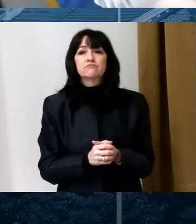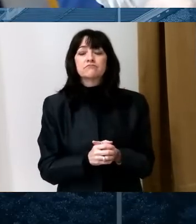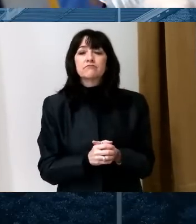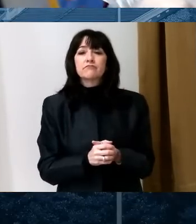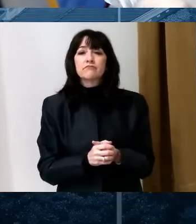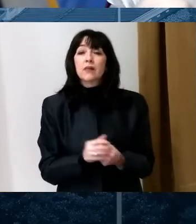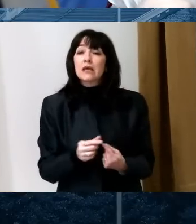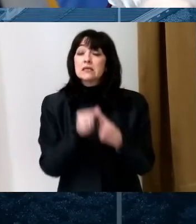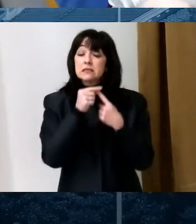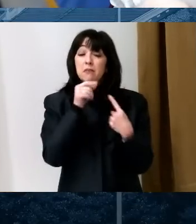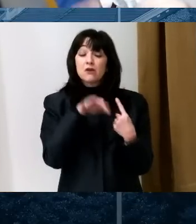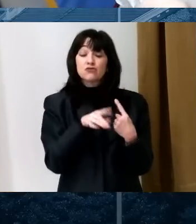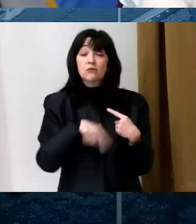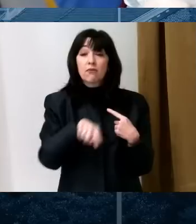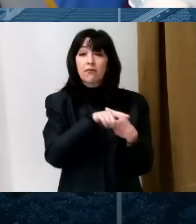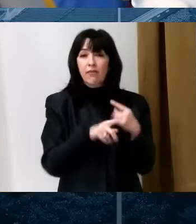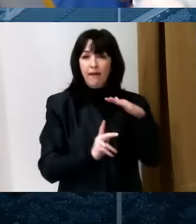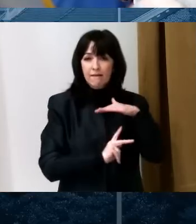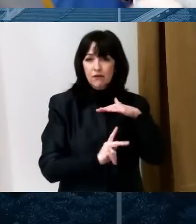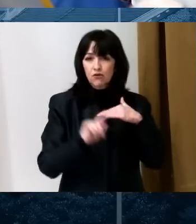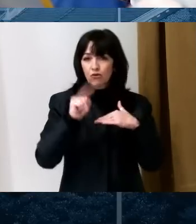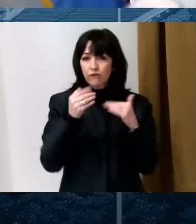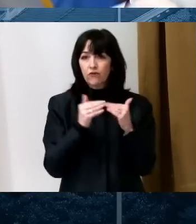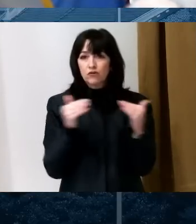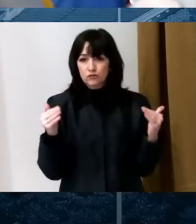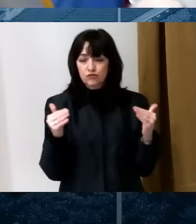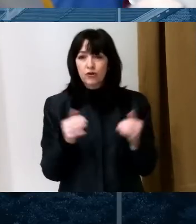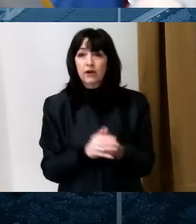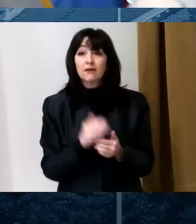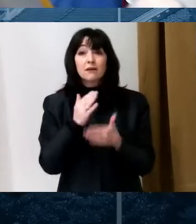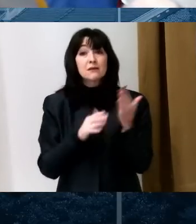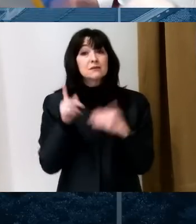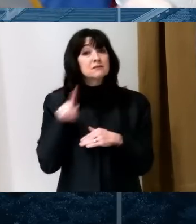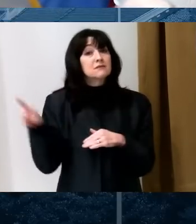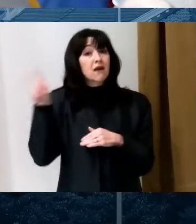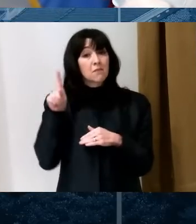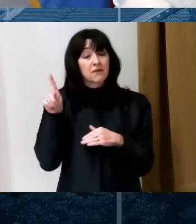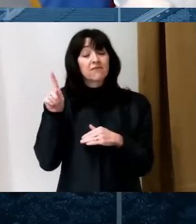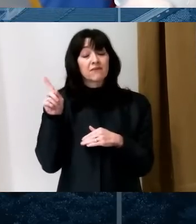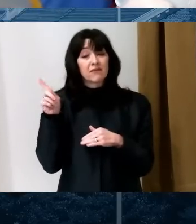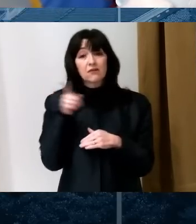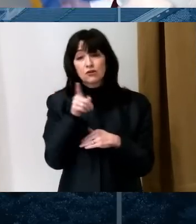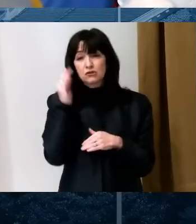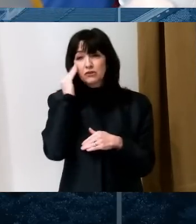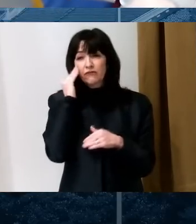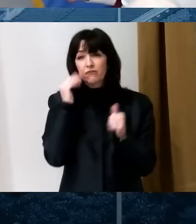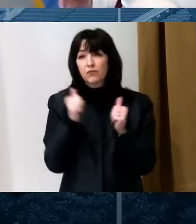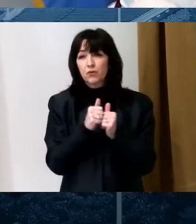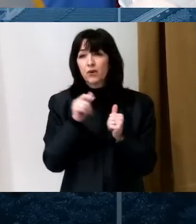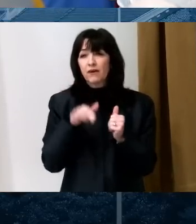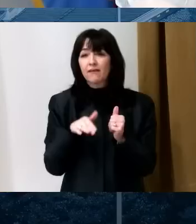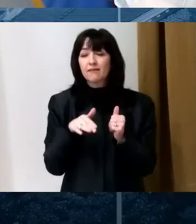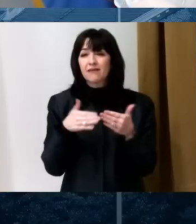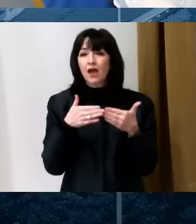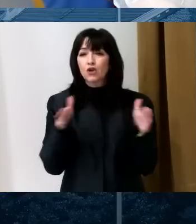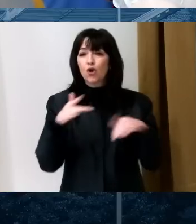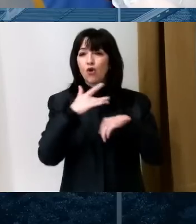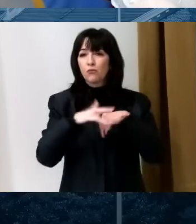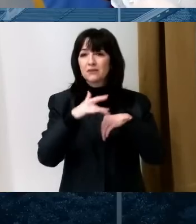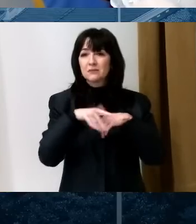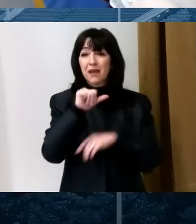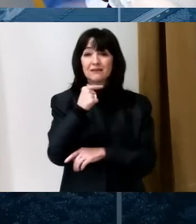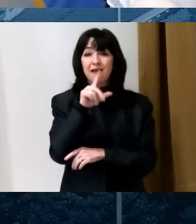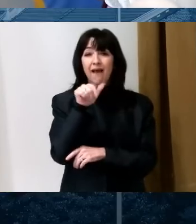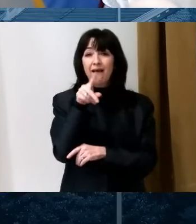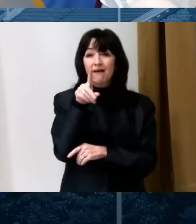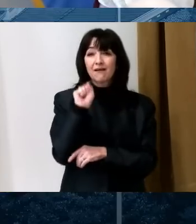some of the environmental initiatives. These are things that you're familiar with. $10 million for ag lands preservation and open space comes out of the real estate